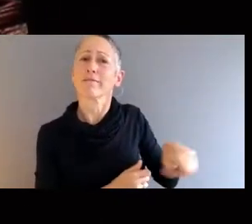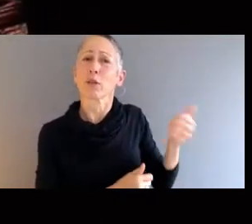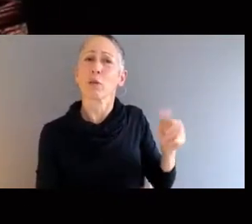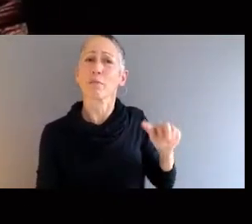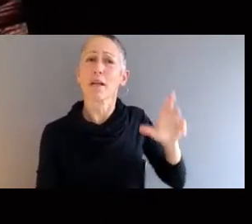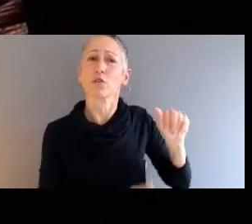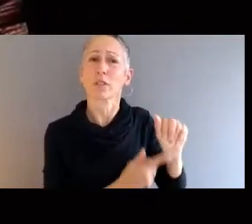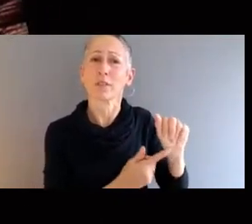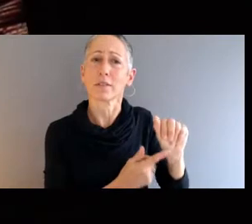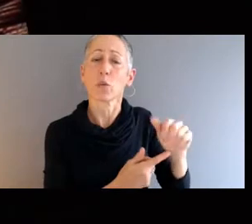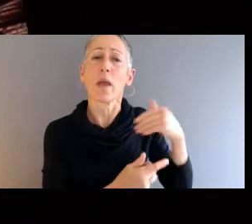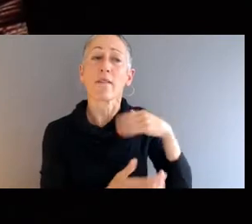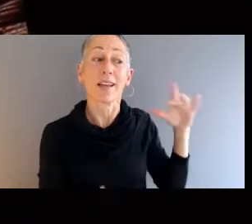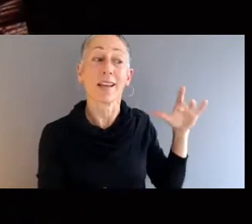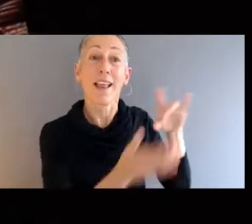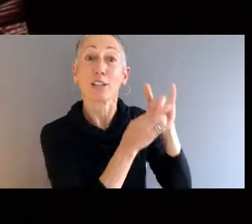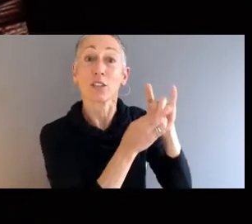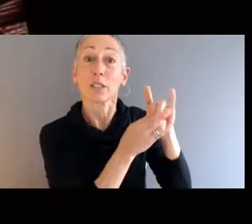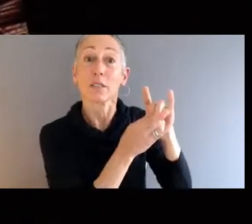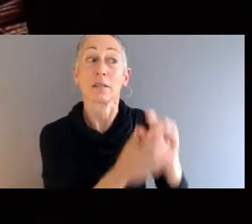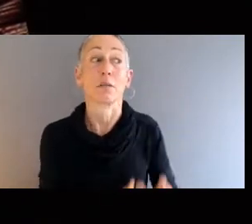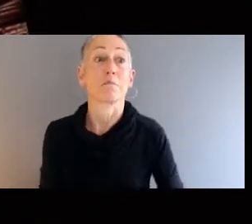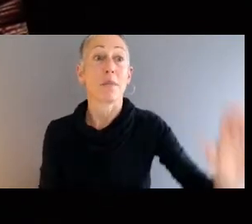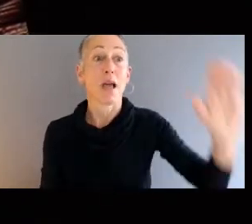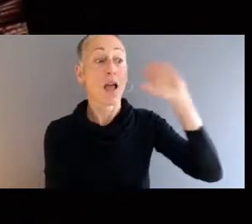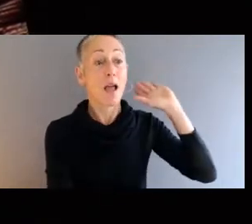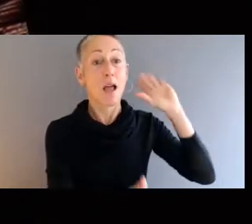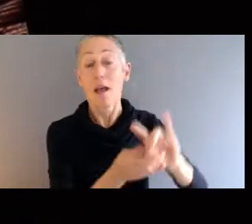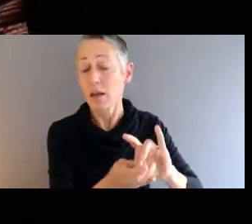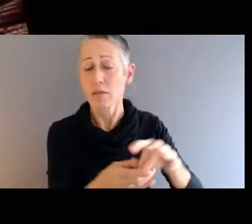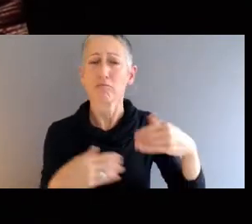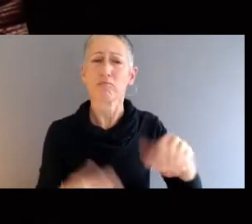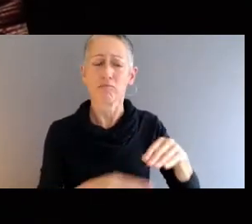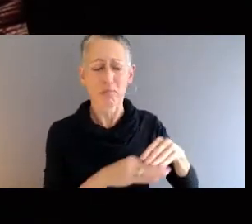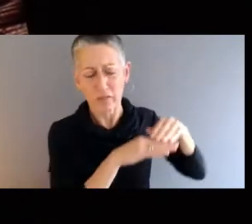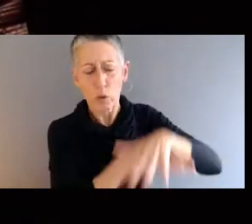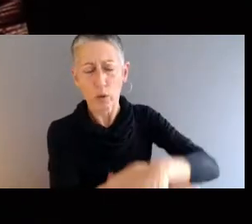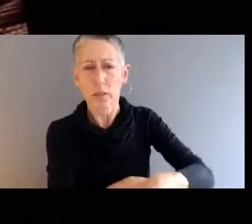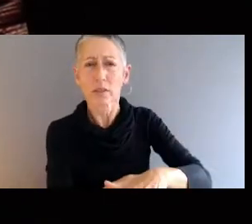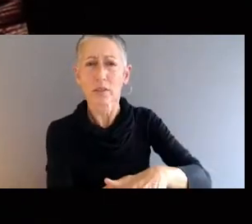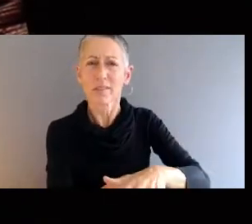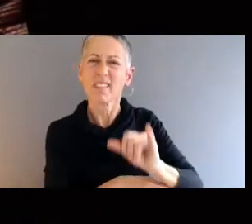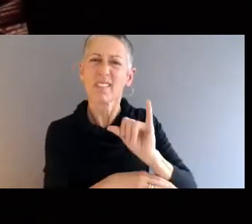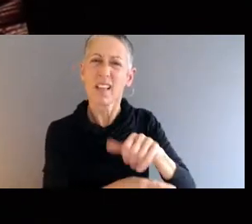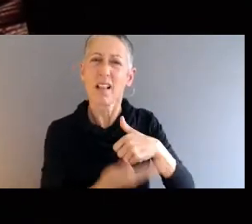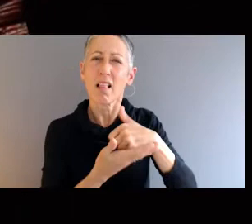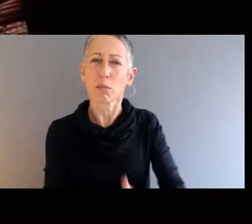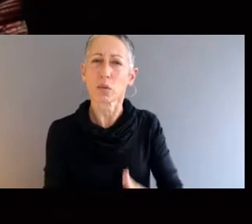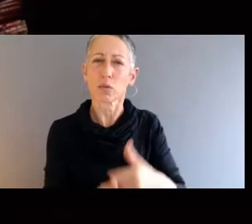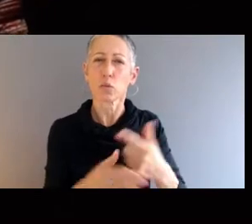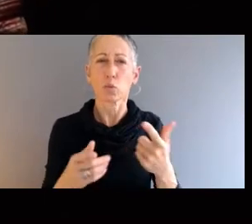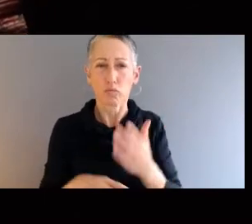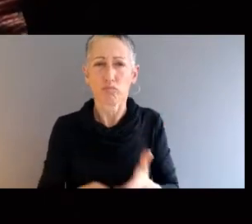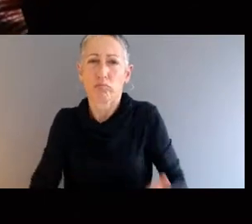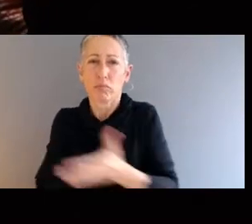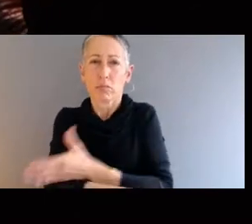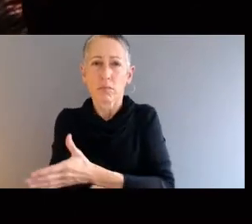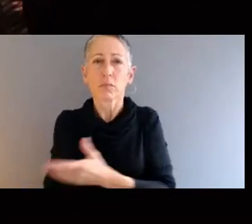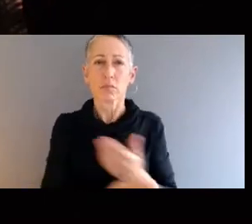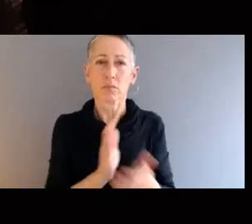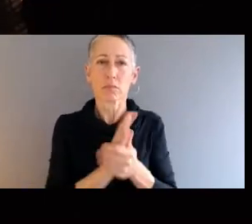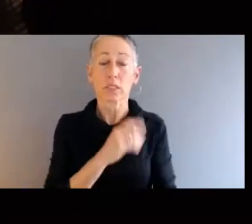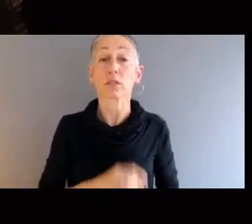connections like that one that make Maestra a uniquely powerful organization. So here's a song which speaks to that kind of friendship